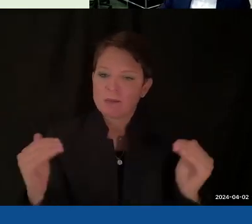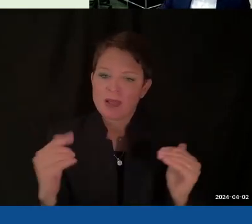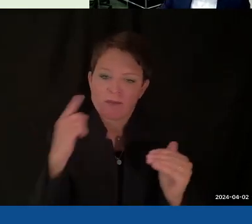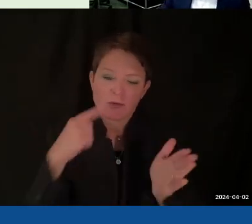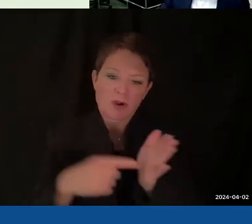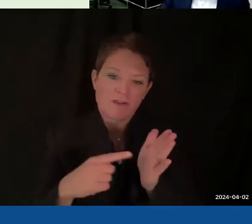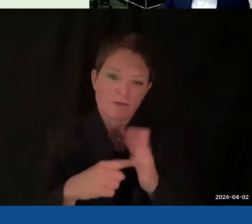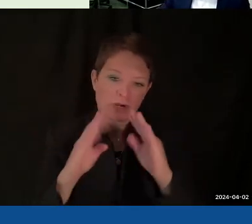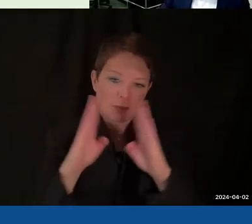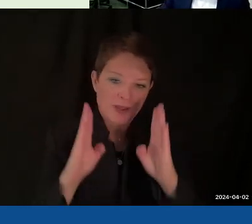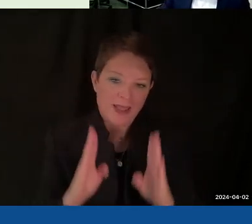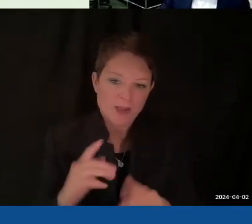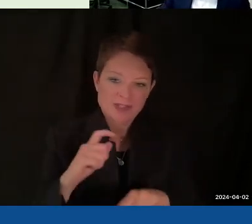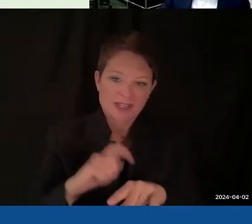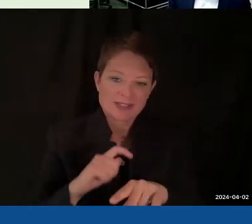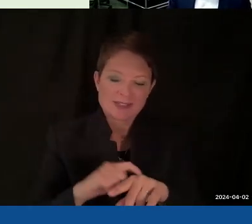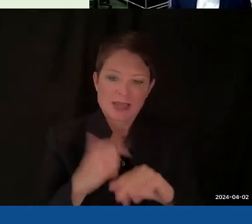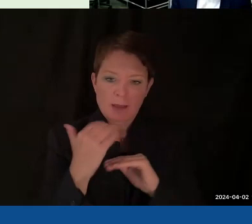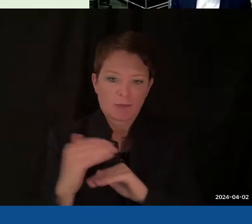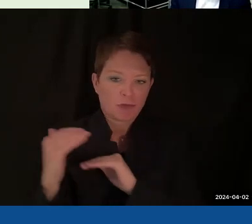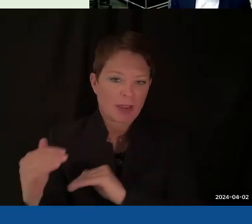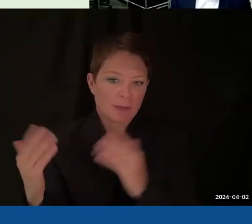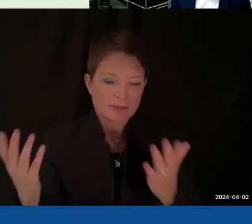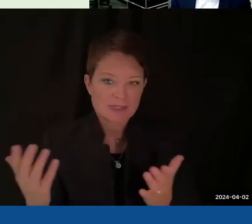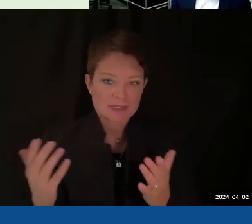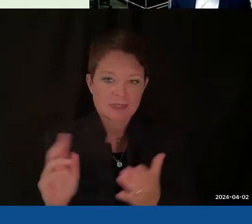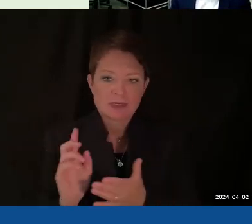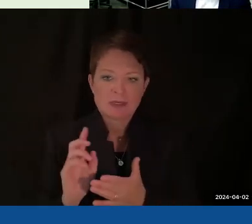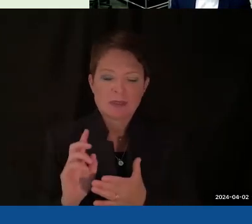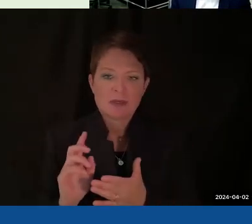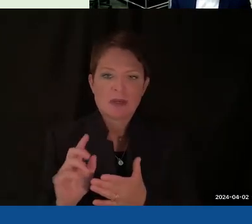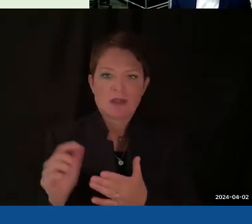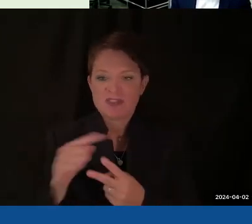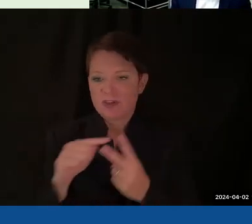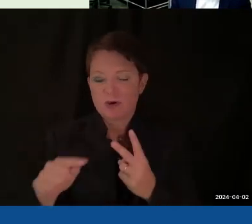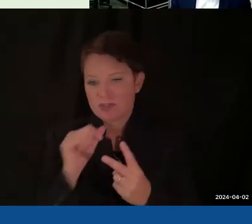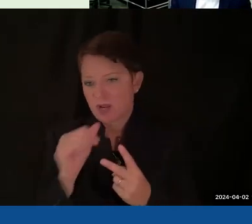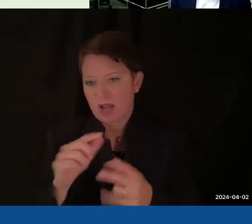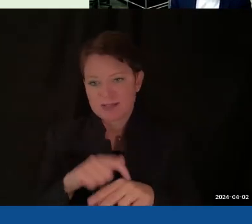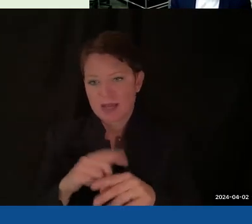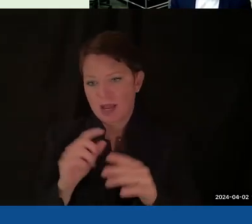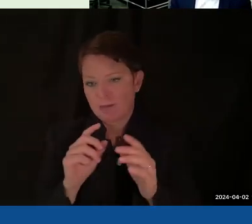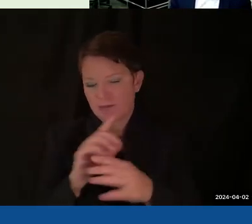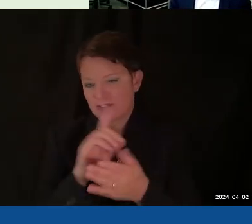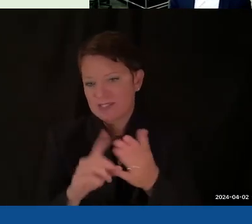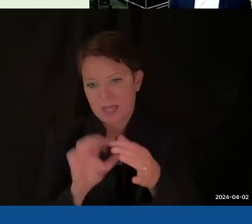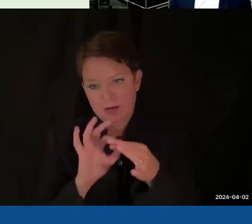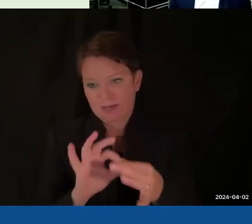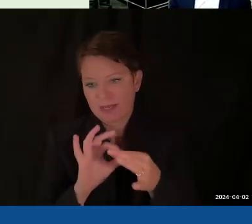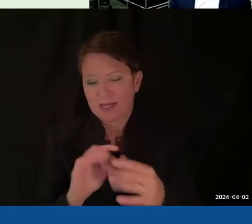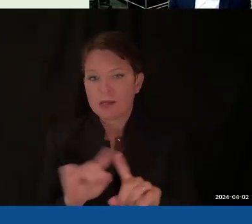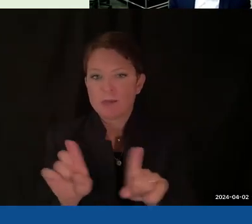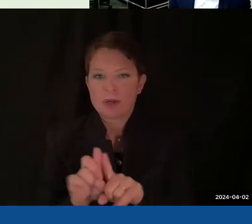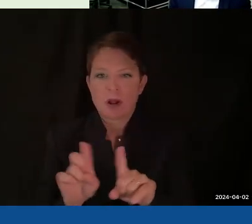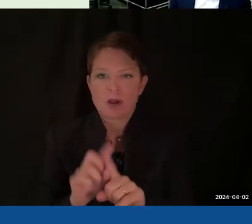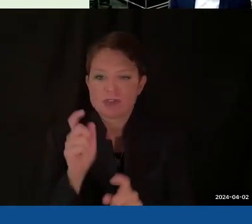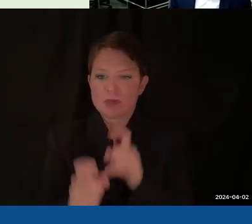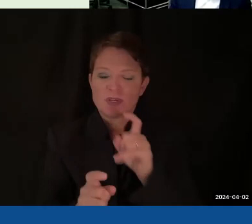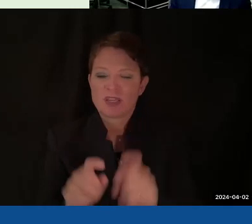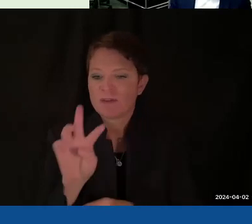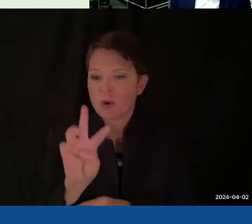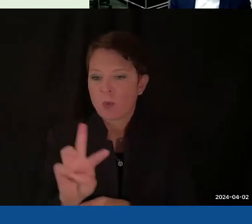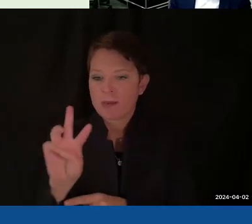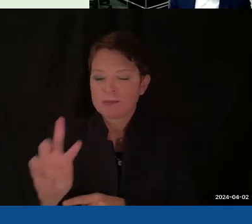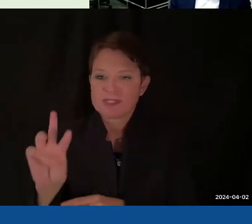affordable housing and timeframes. That was the only thing, not design related, but if you want to speak to that. And also if you can just give your